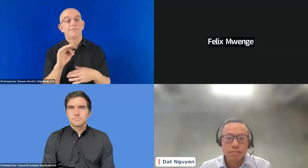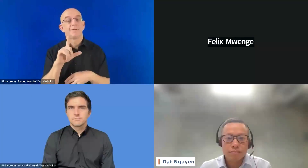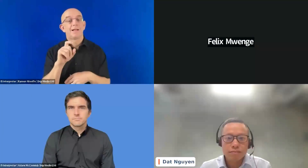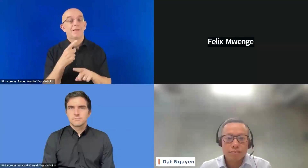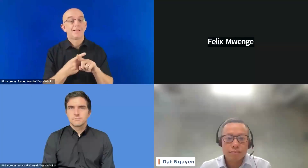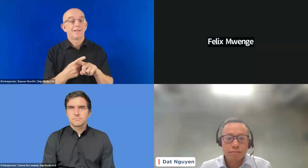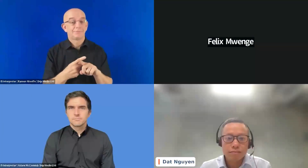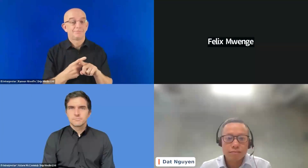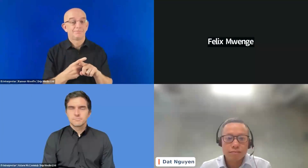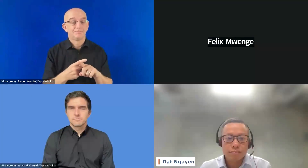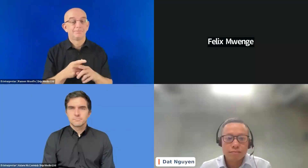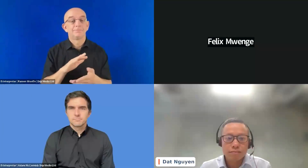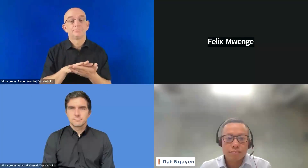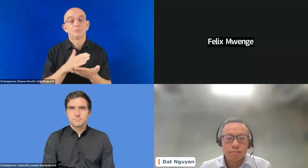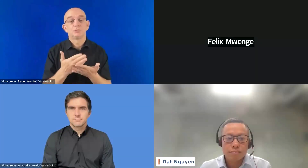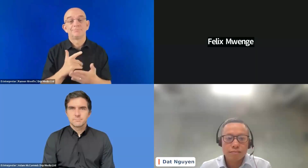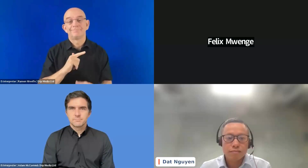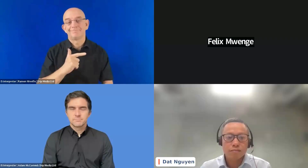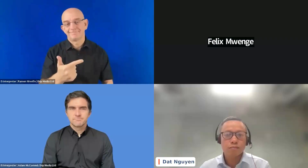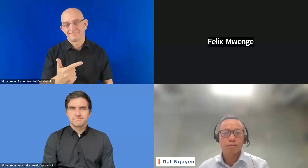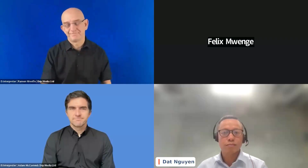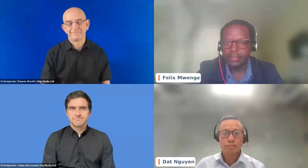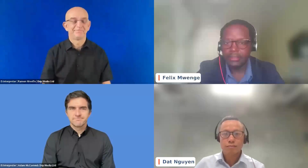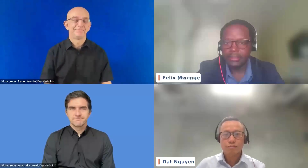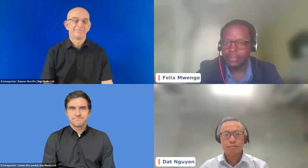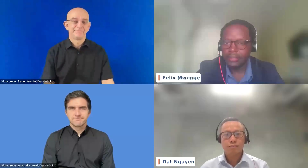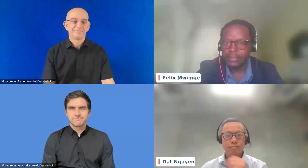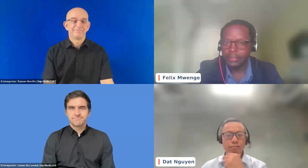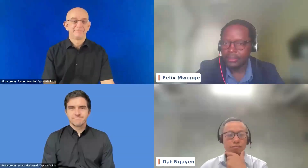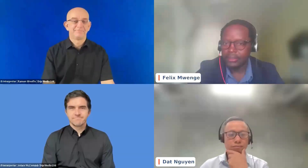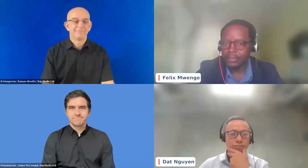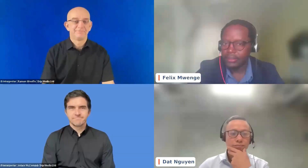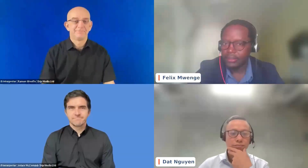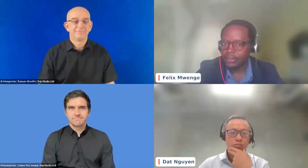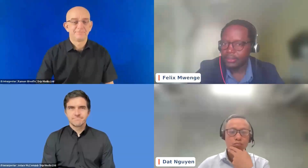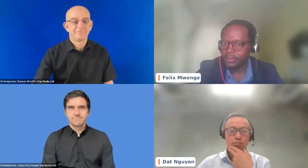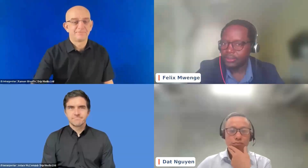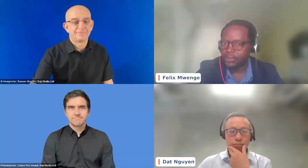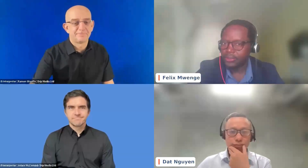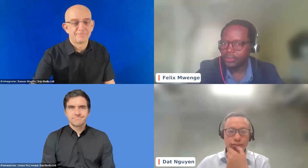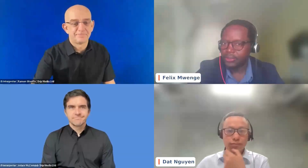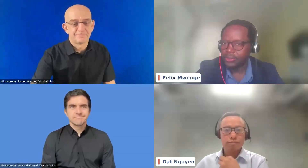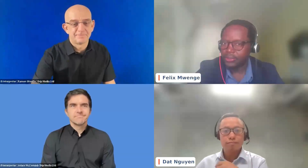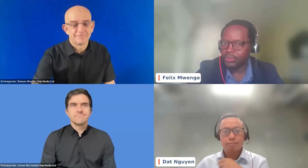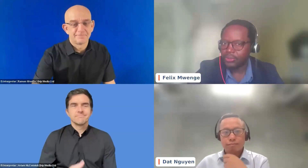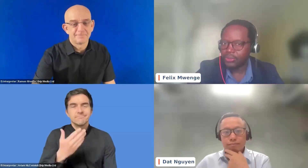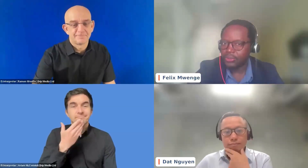Thanks, Dat. So I have a few questions directed at me, and